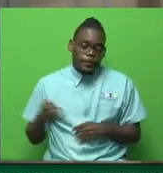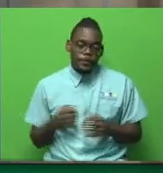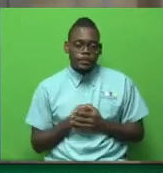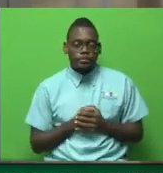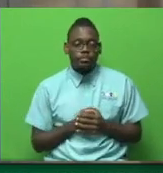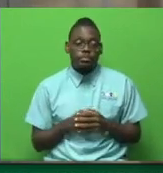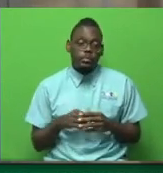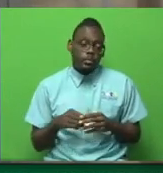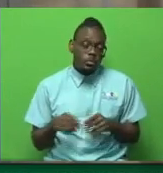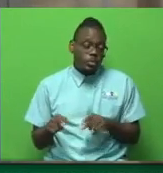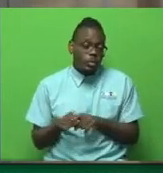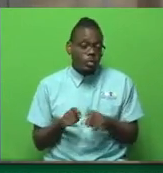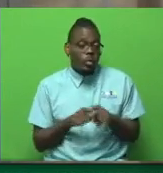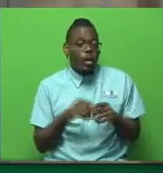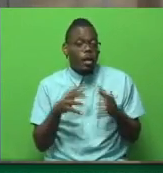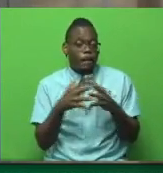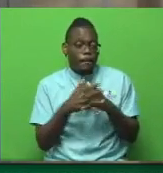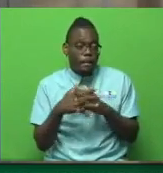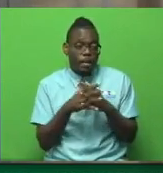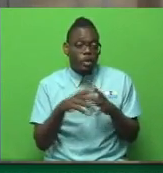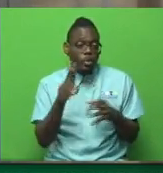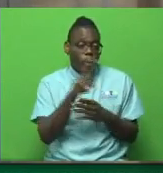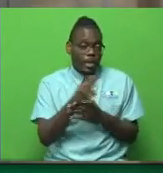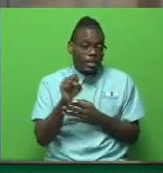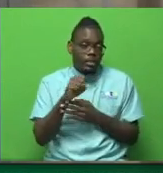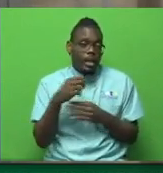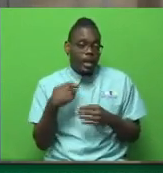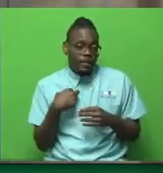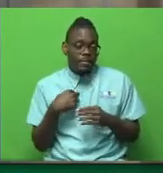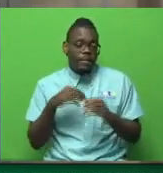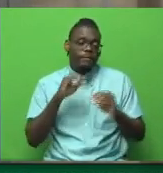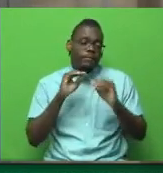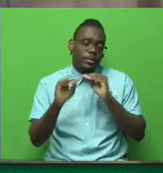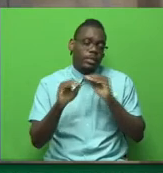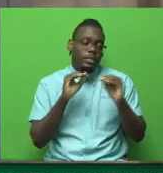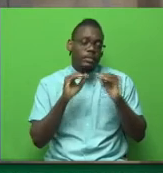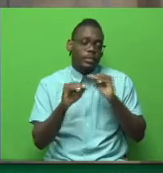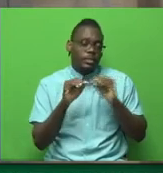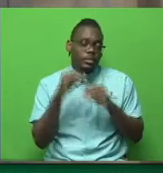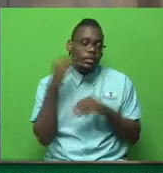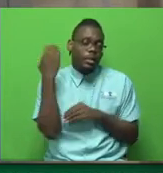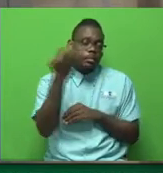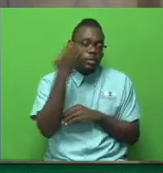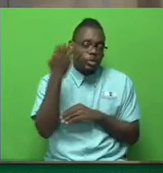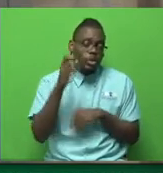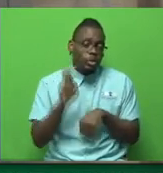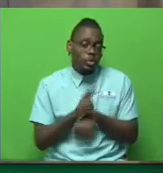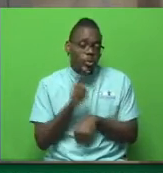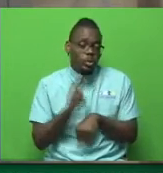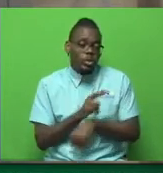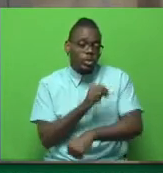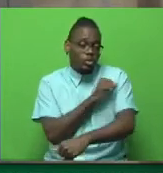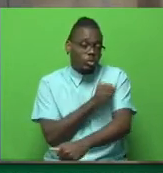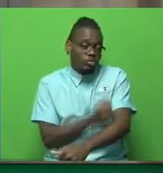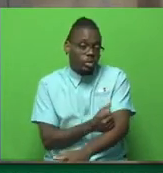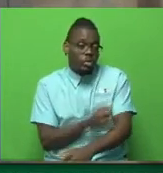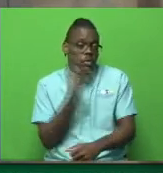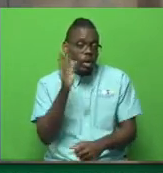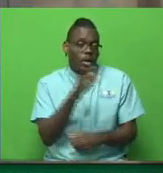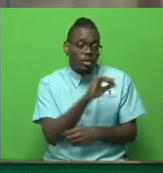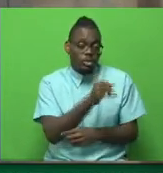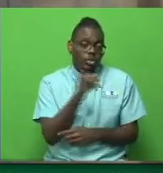United States have they have amended the emergency use authorization of the Johnson Johnson vaccine Deputy speaker